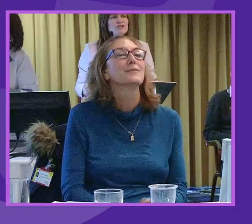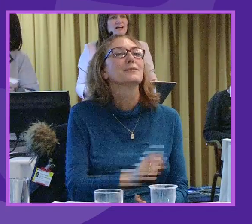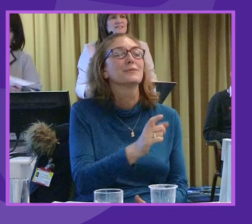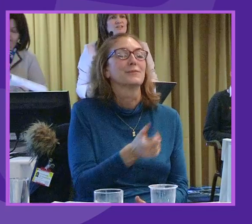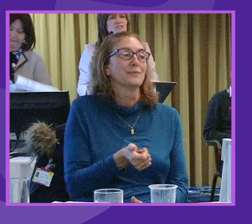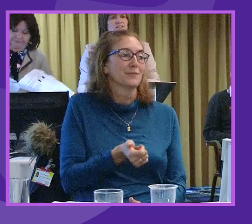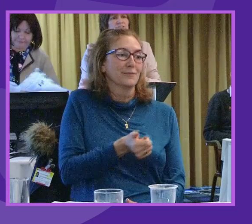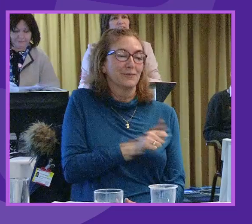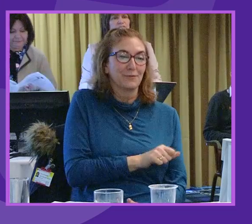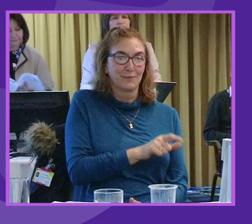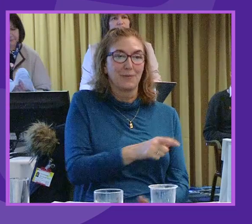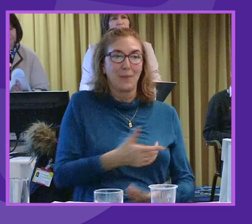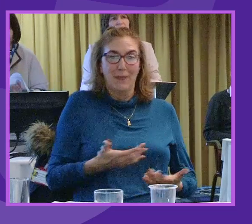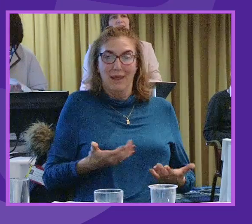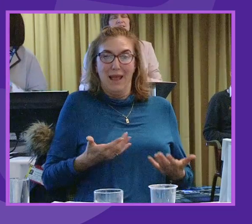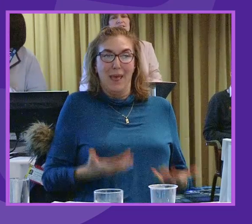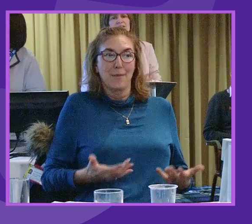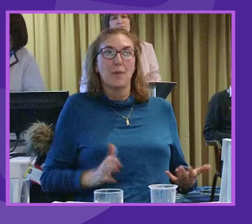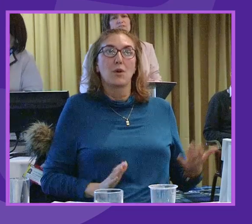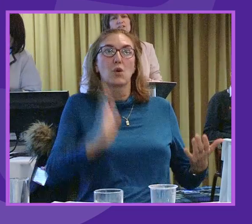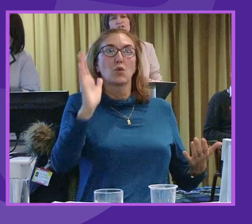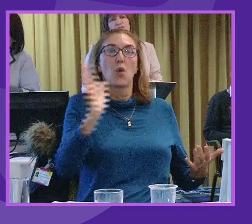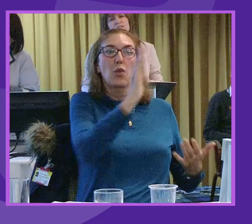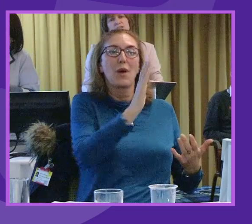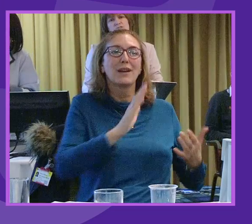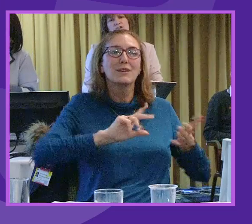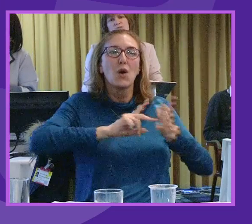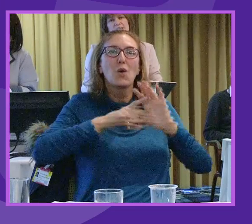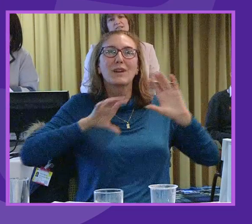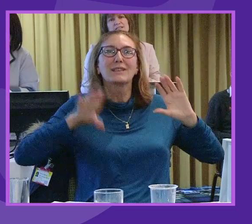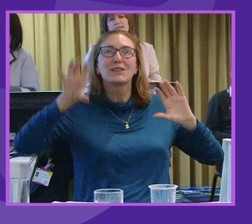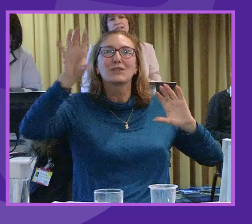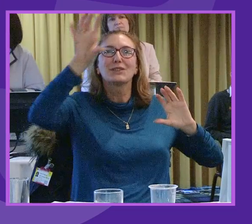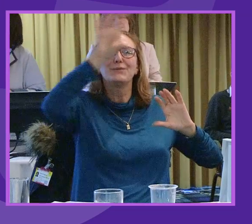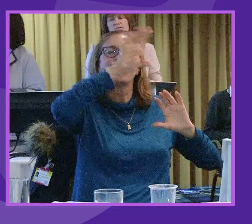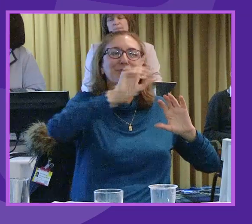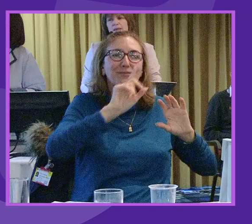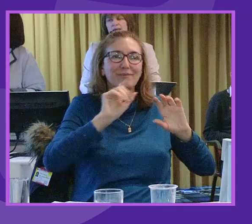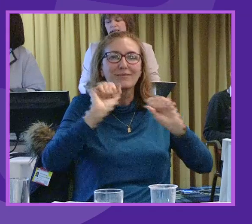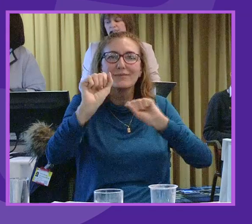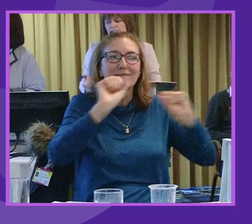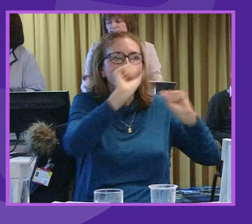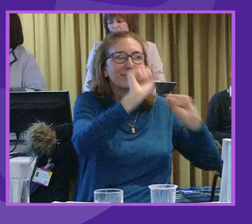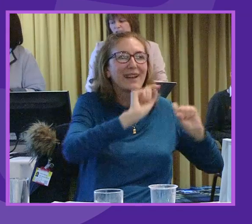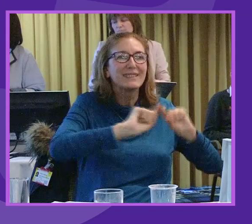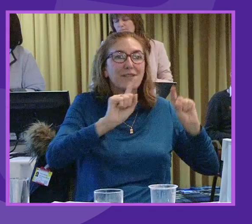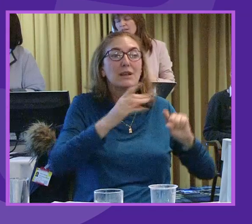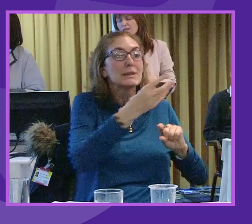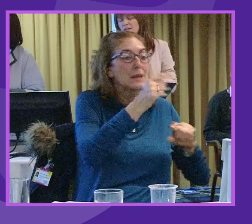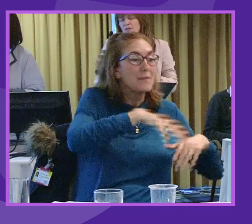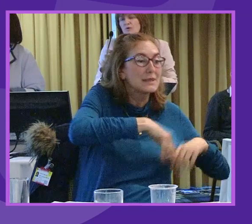So at the minute across the North West, different organisations are at different places in terms of introducing these roles